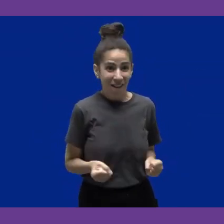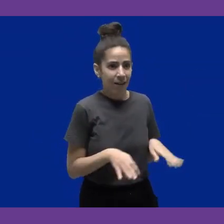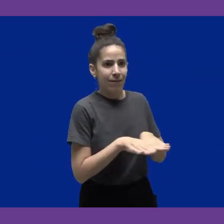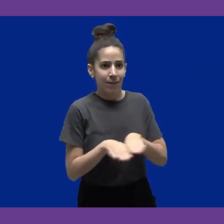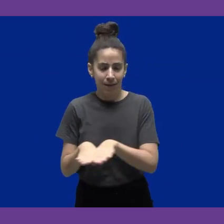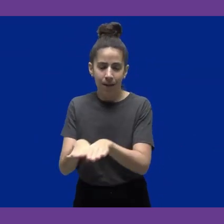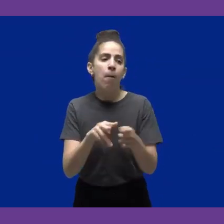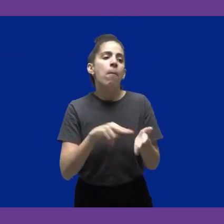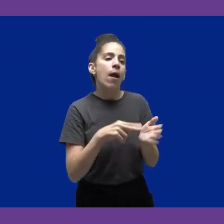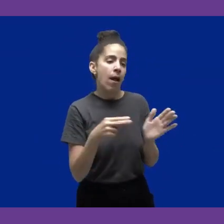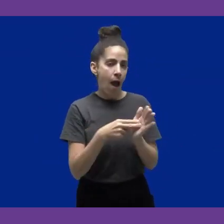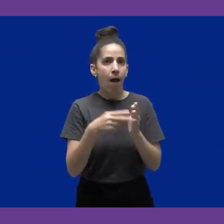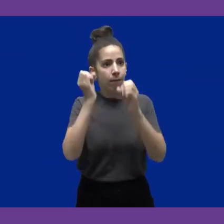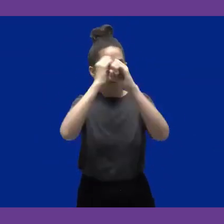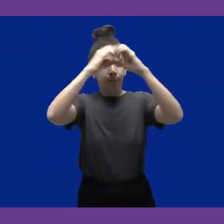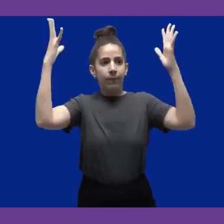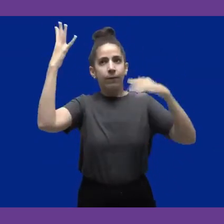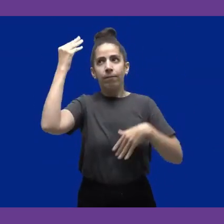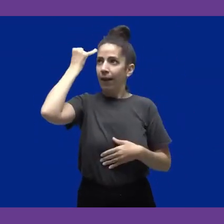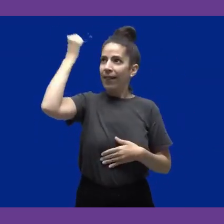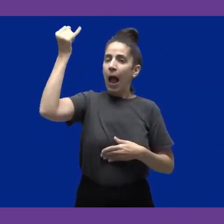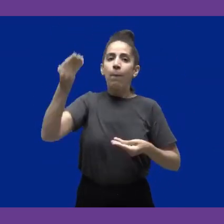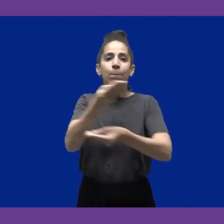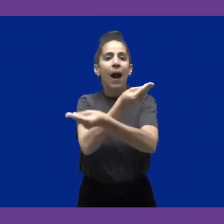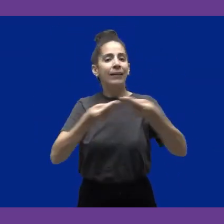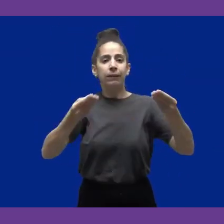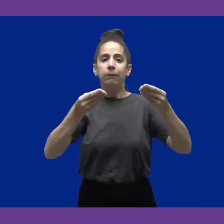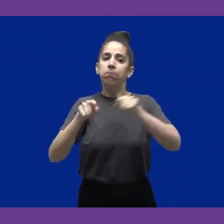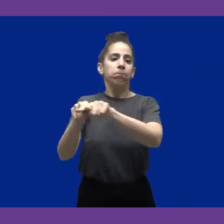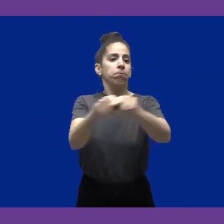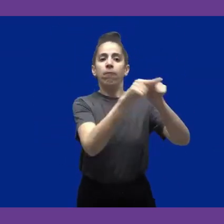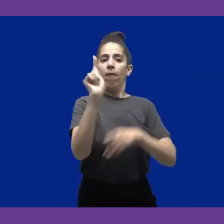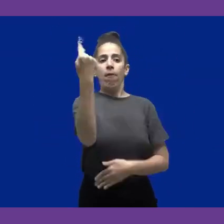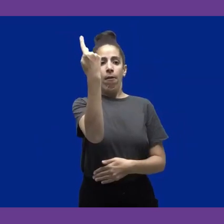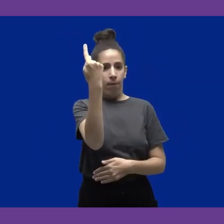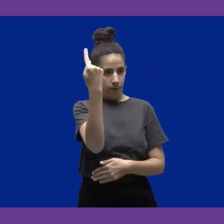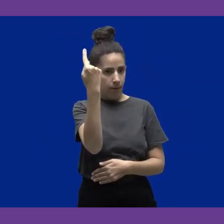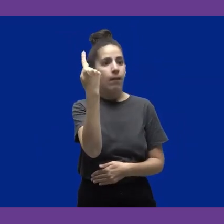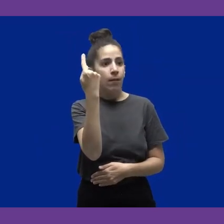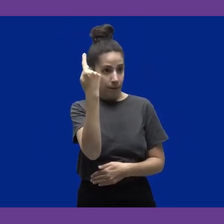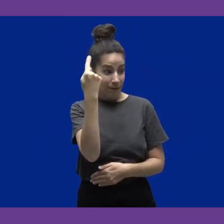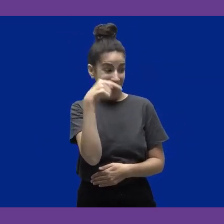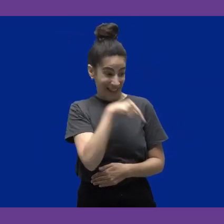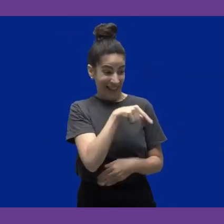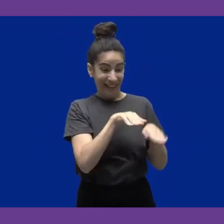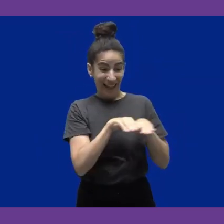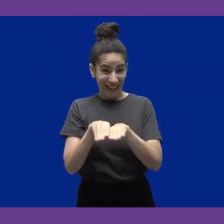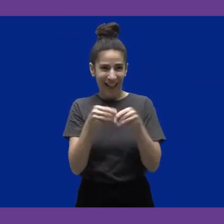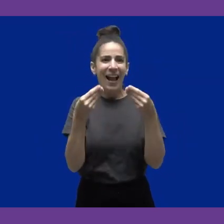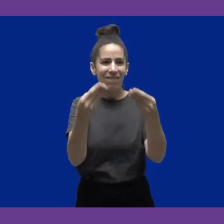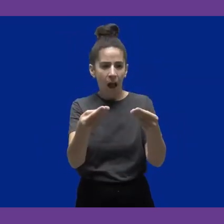be providing access condition to the single market. If you have national rules that provide a